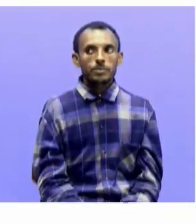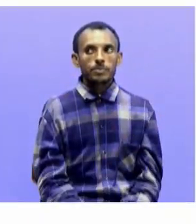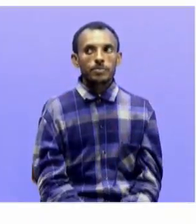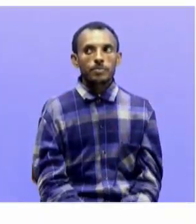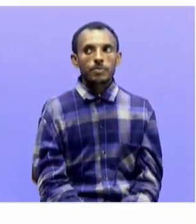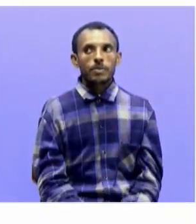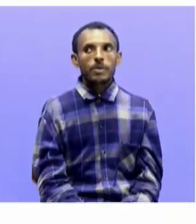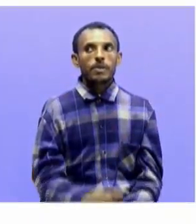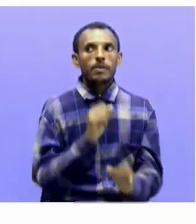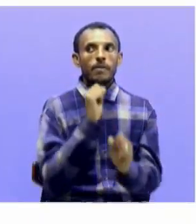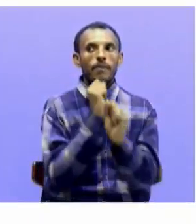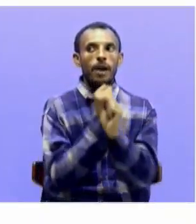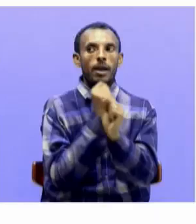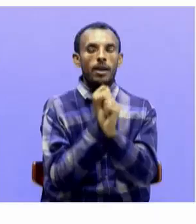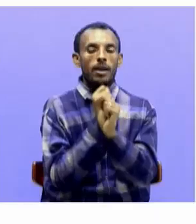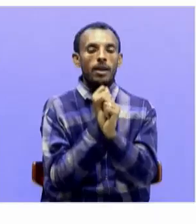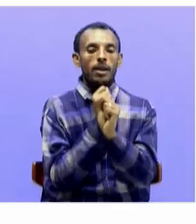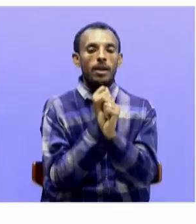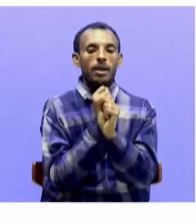find